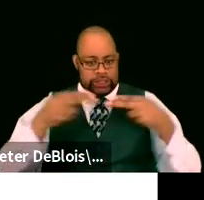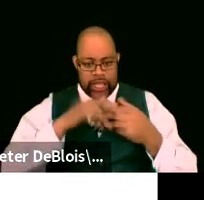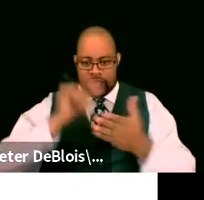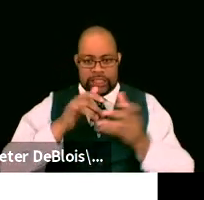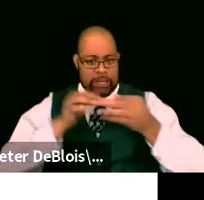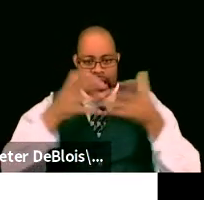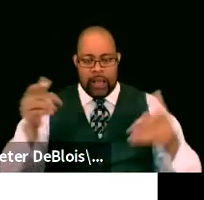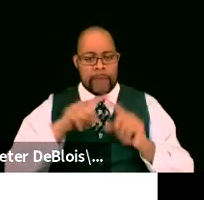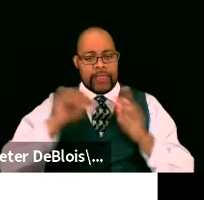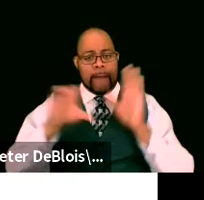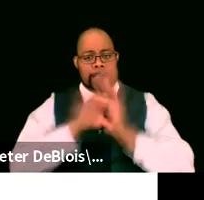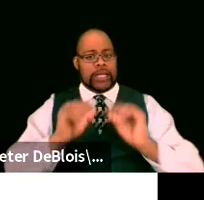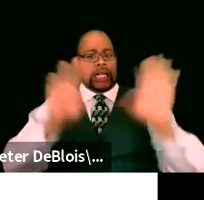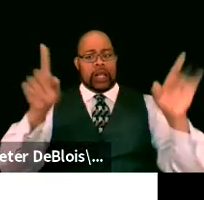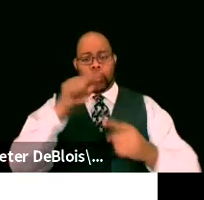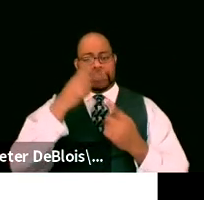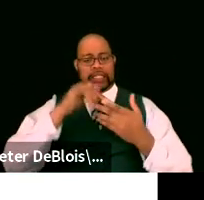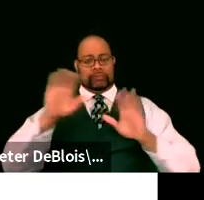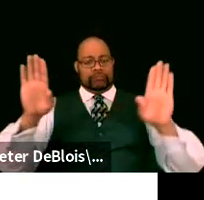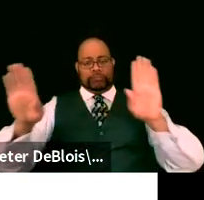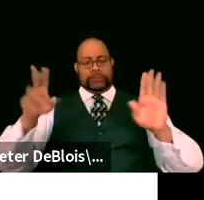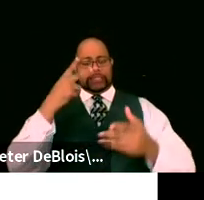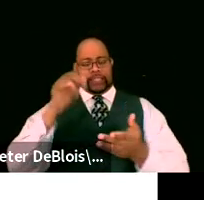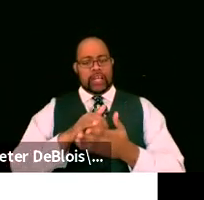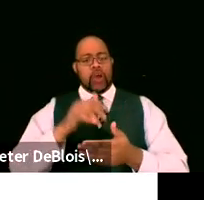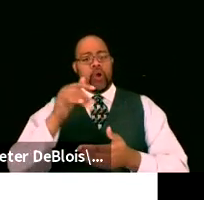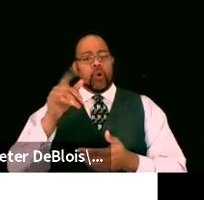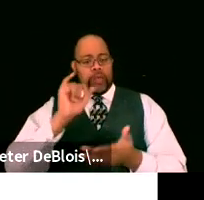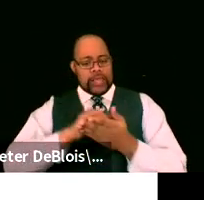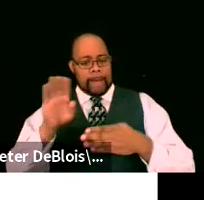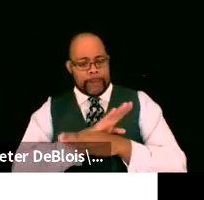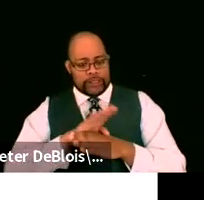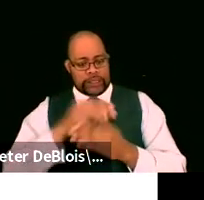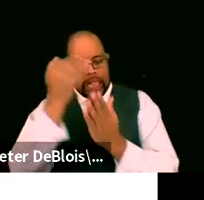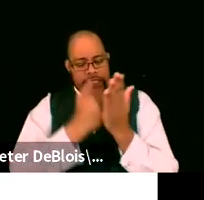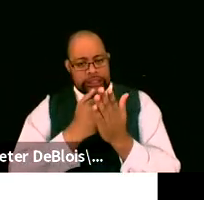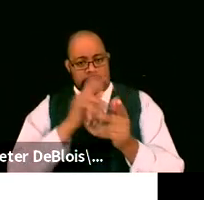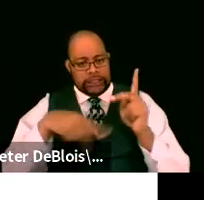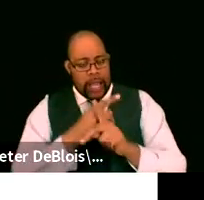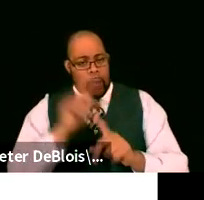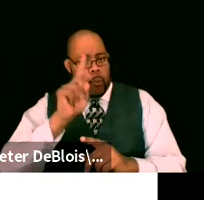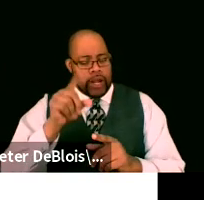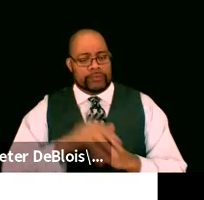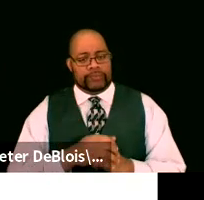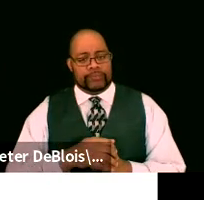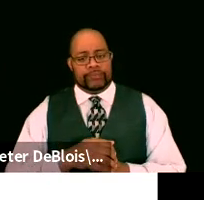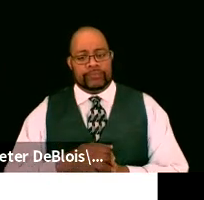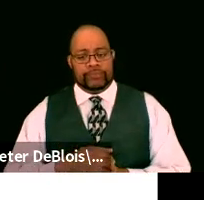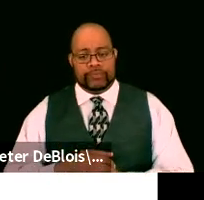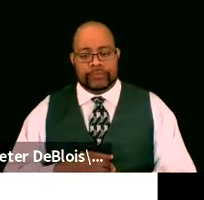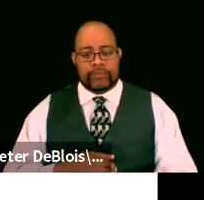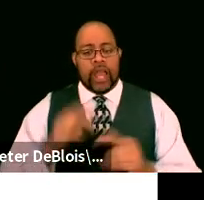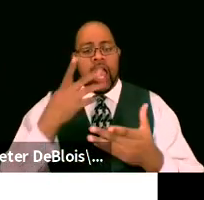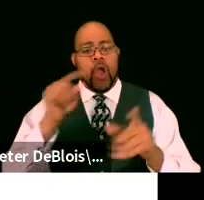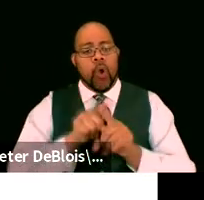the picture is quite clear when you ask the key question, why were the industrial isolates typed as Burkholderia lata, and also